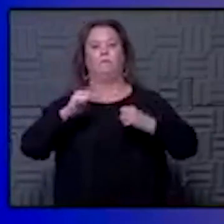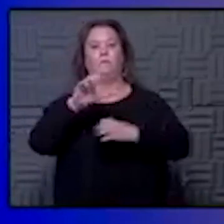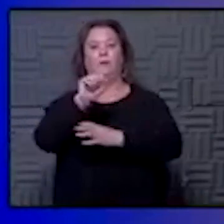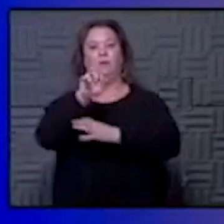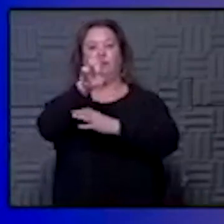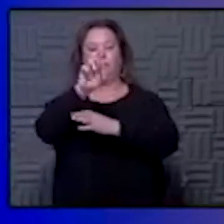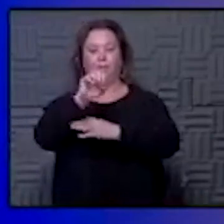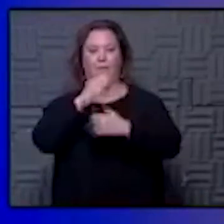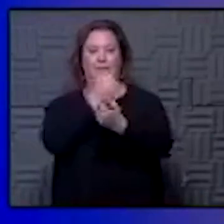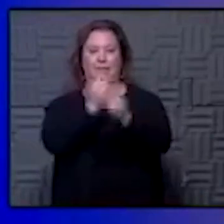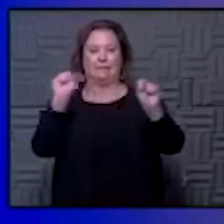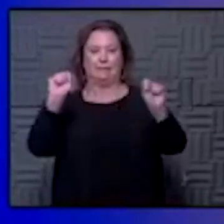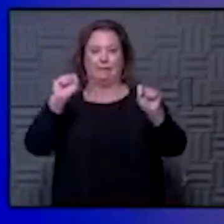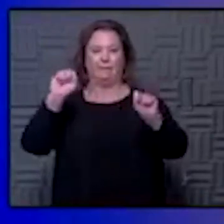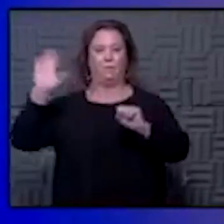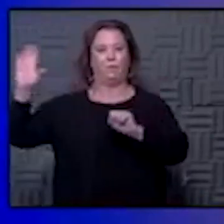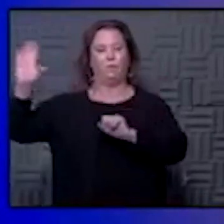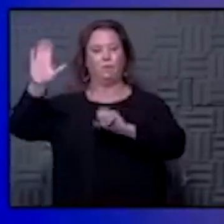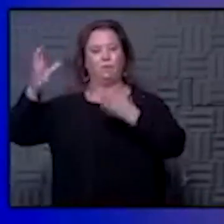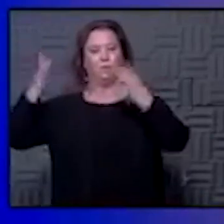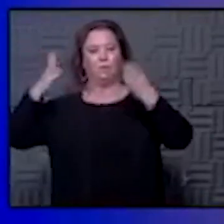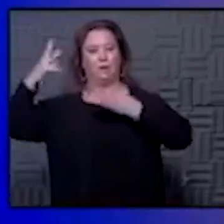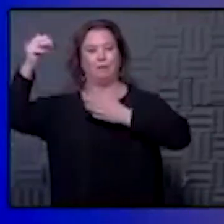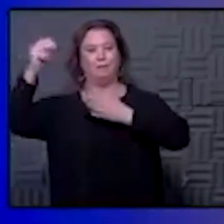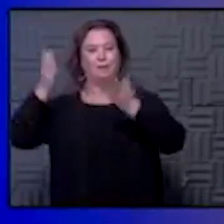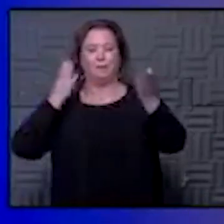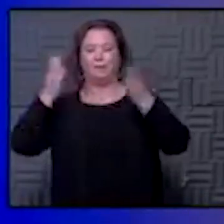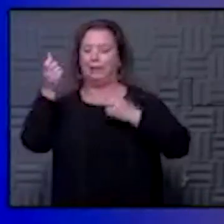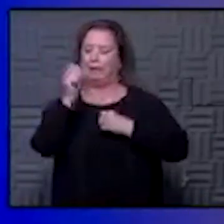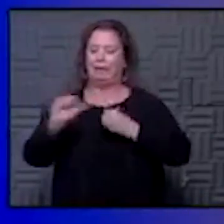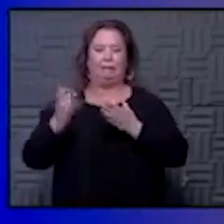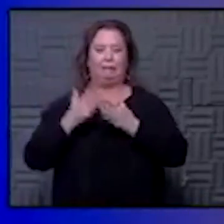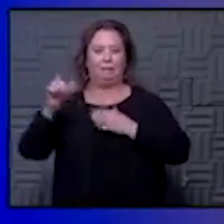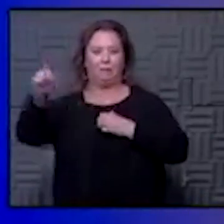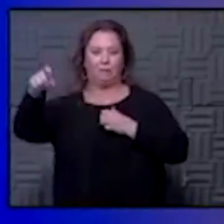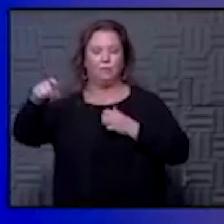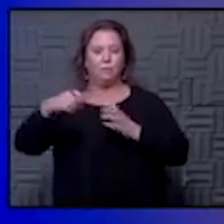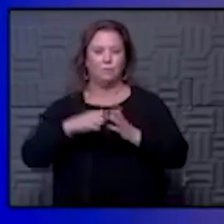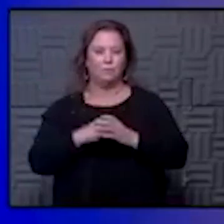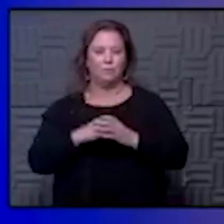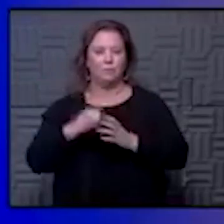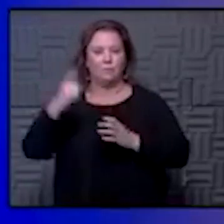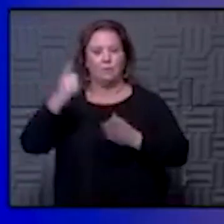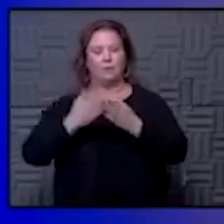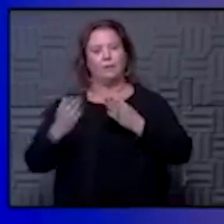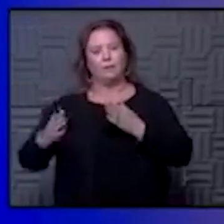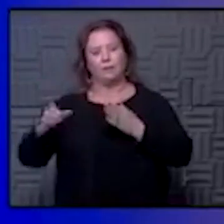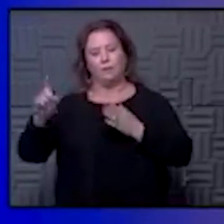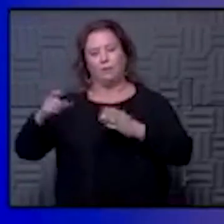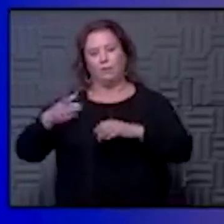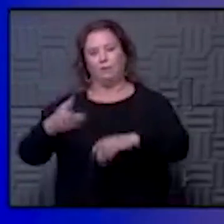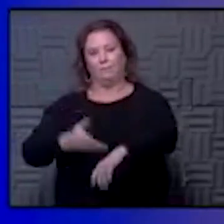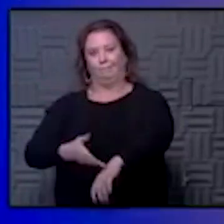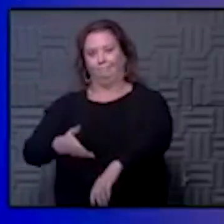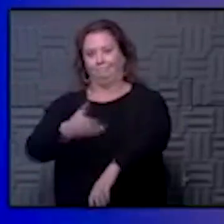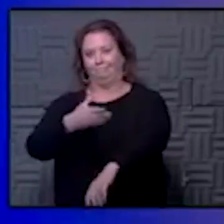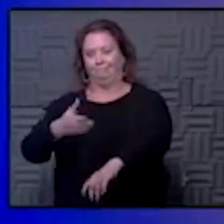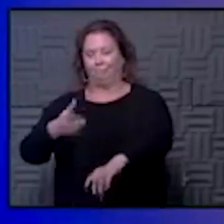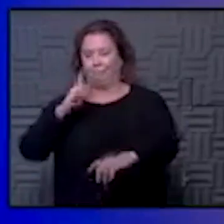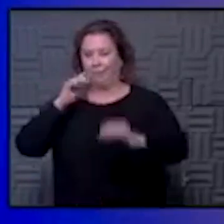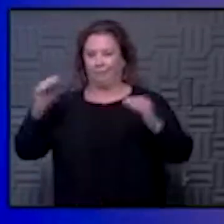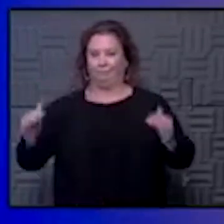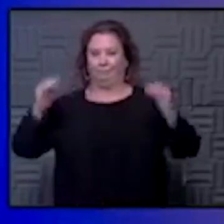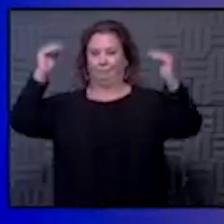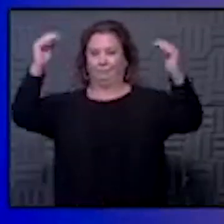safe for the perioperative services, anything you may need. That is one thing that we have gotten very good at and